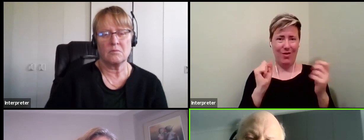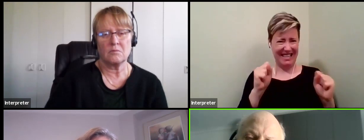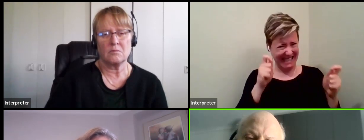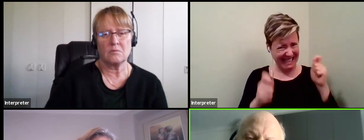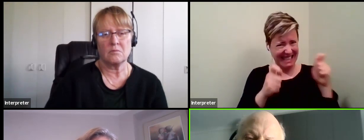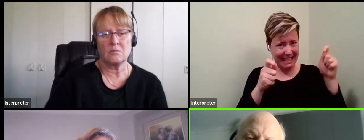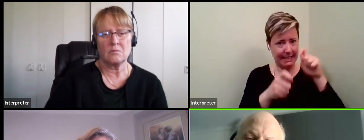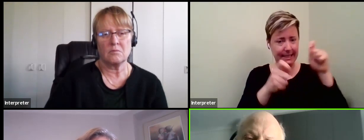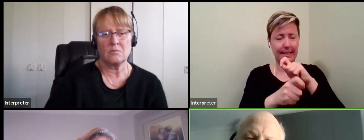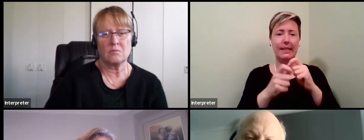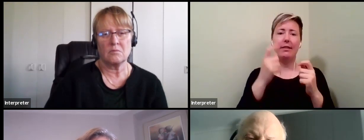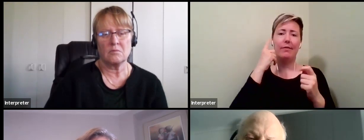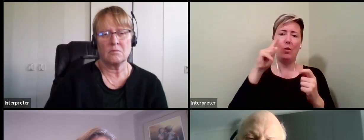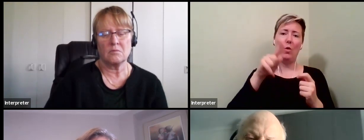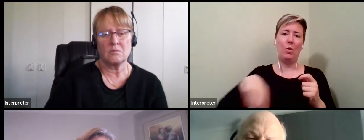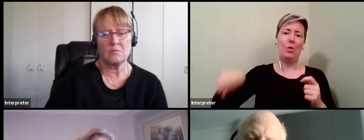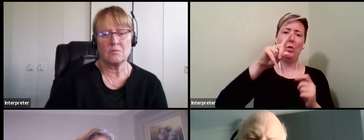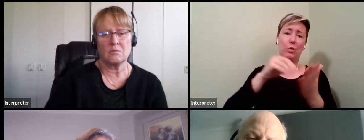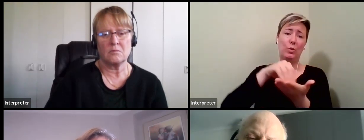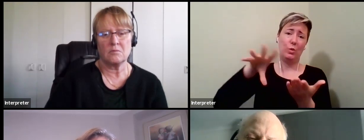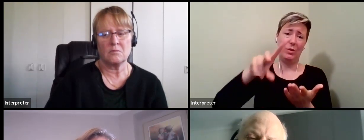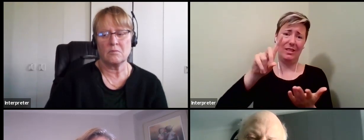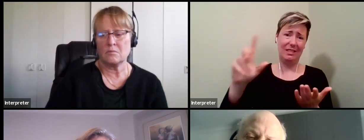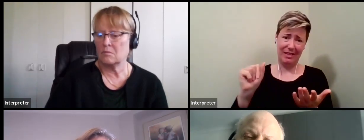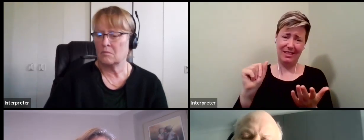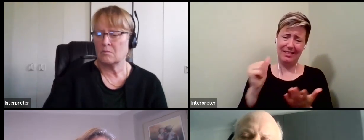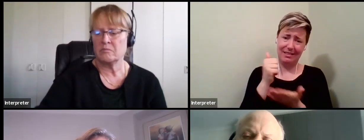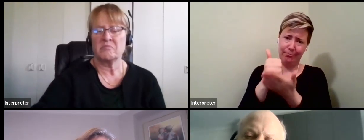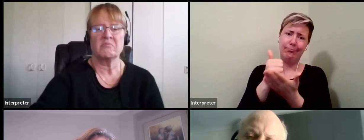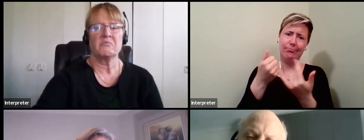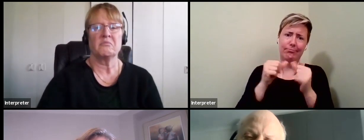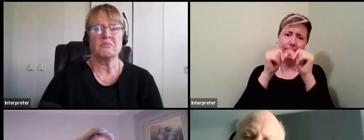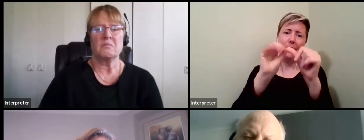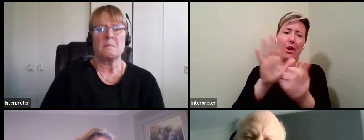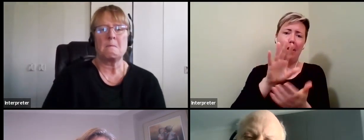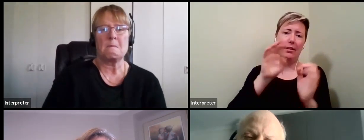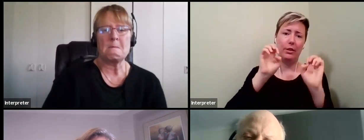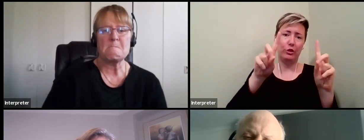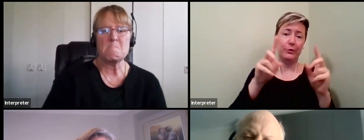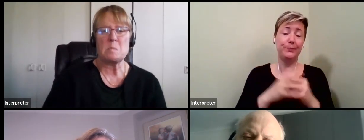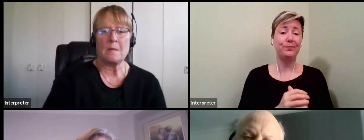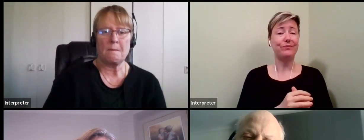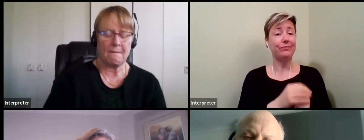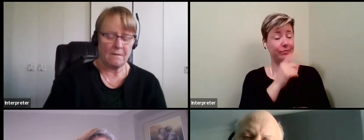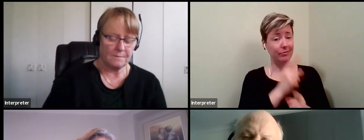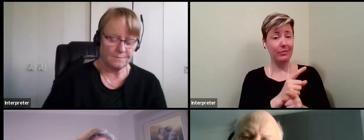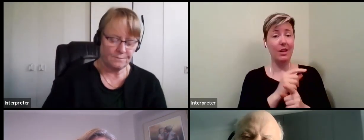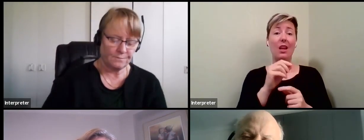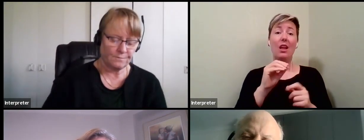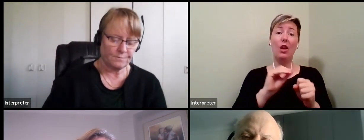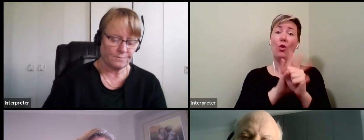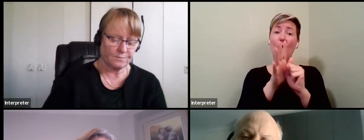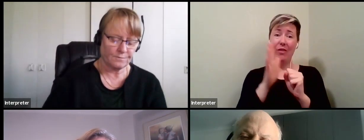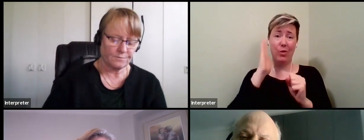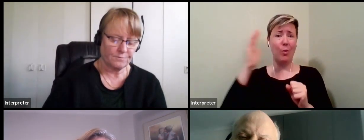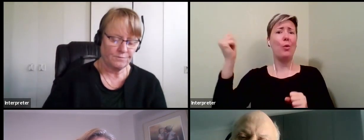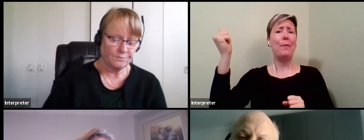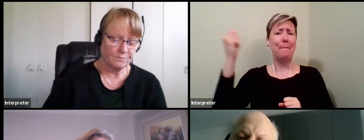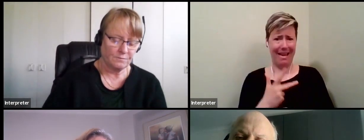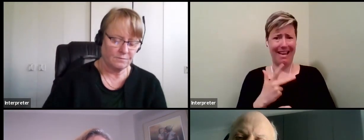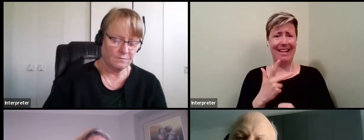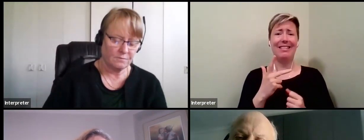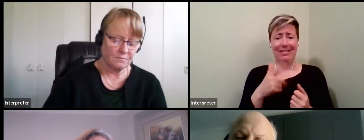this critical time. Well, this is the thing. I mean, COVID-19 will come back in the fall. I have no doubt